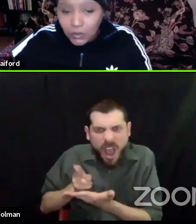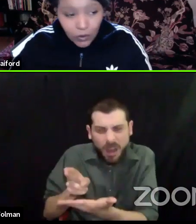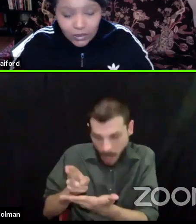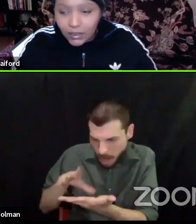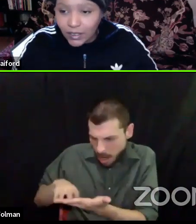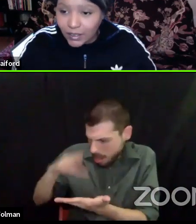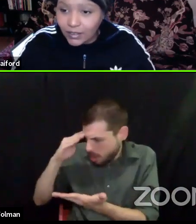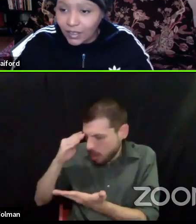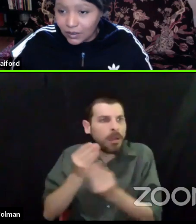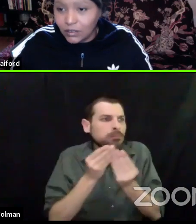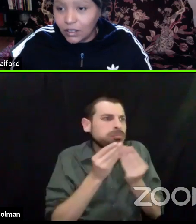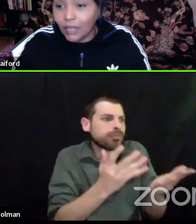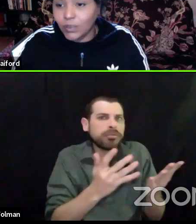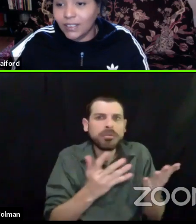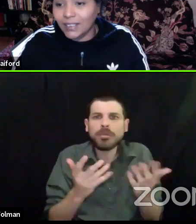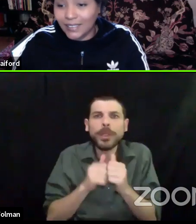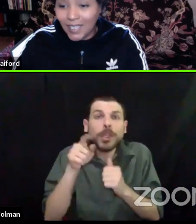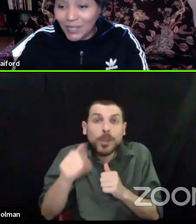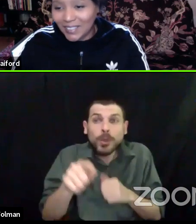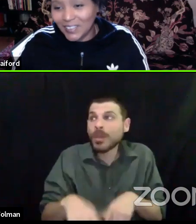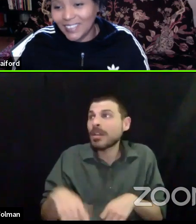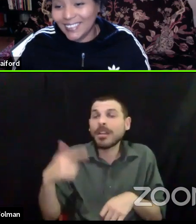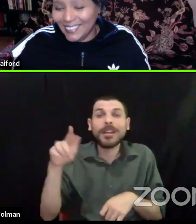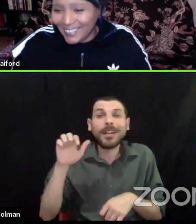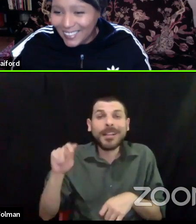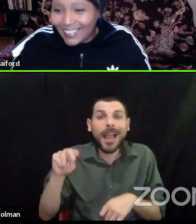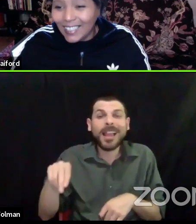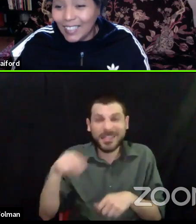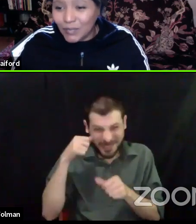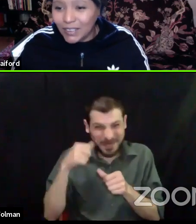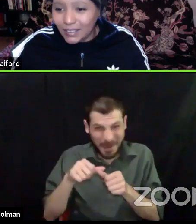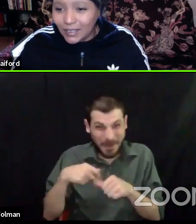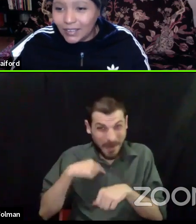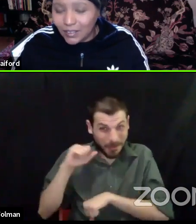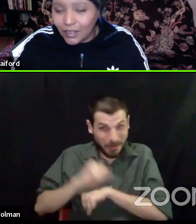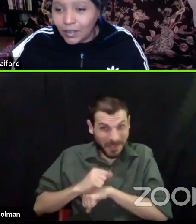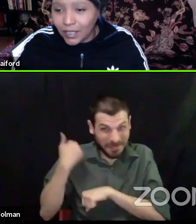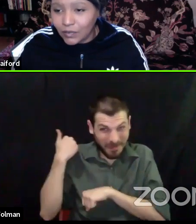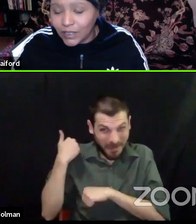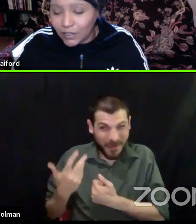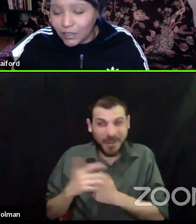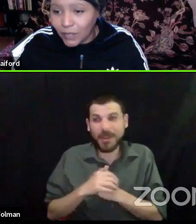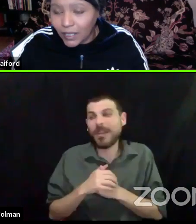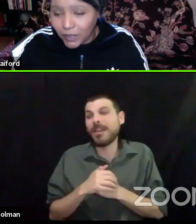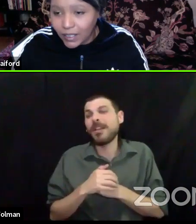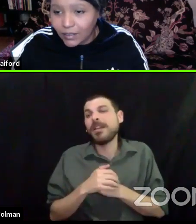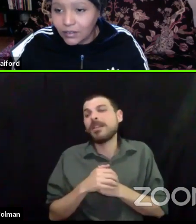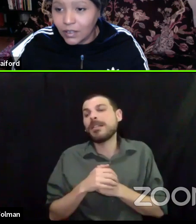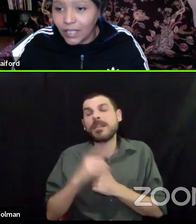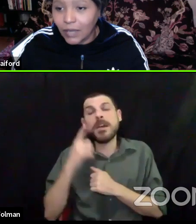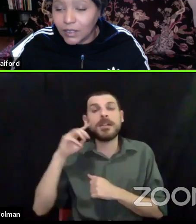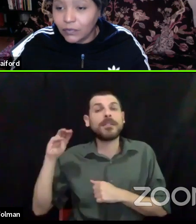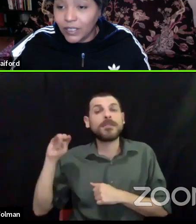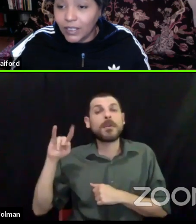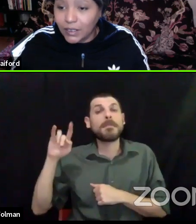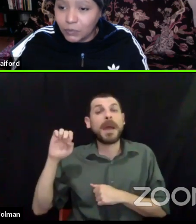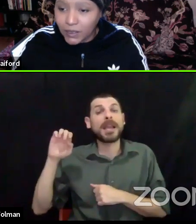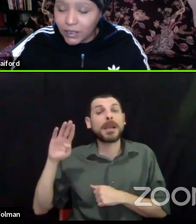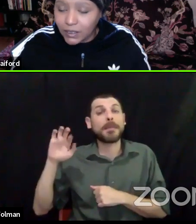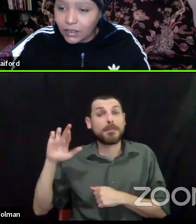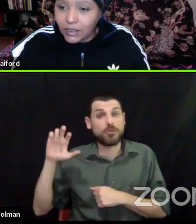you or Glenn. And, you know, like we did that time I got arrested during the, you know, the anniversary of Mike Brown, you know, that was a